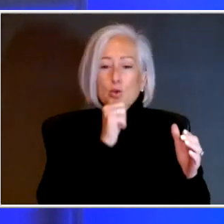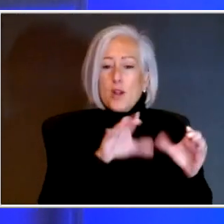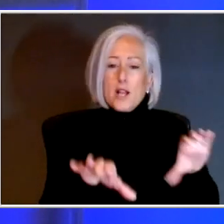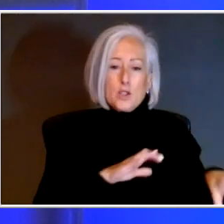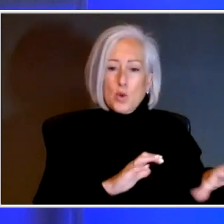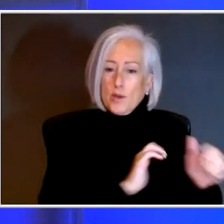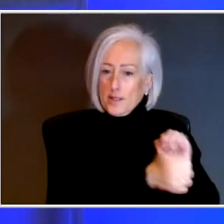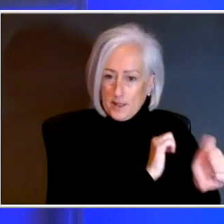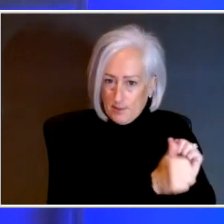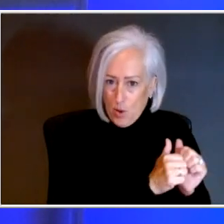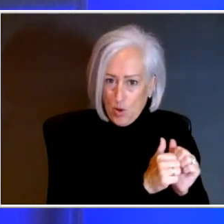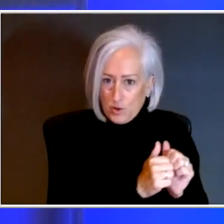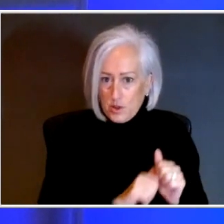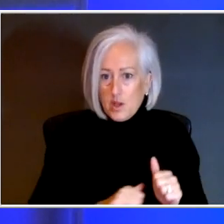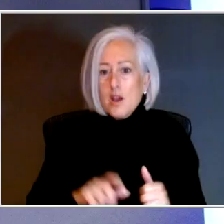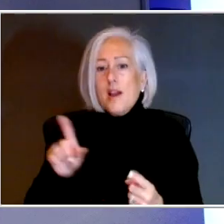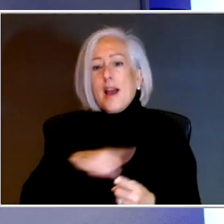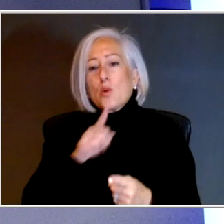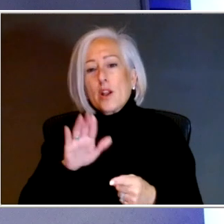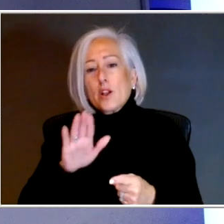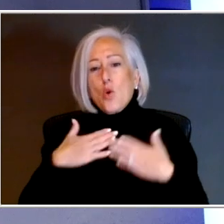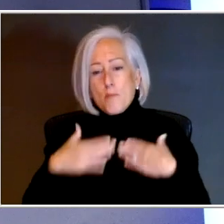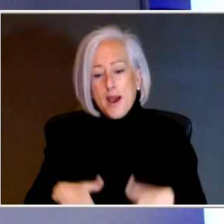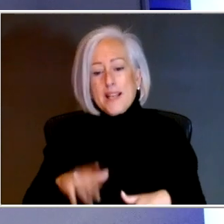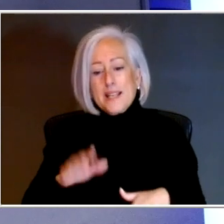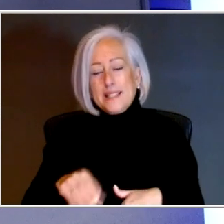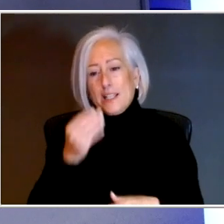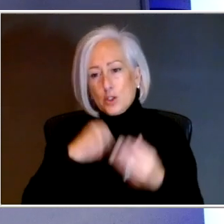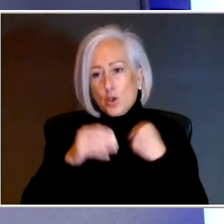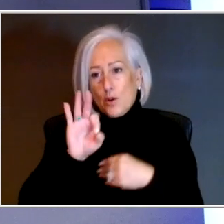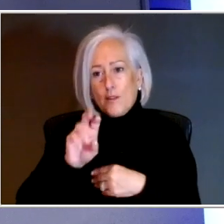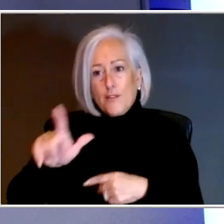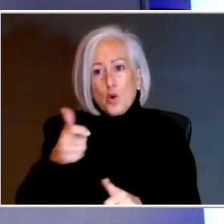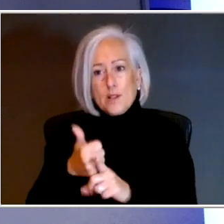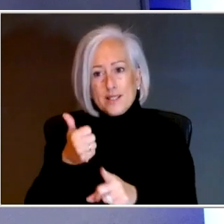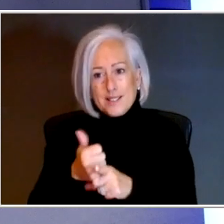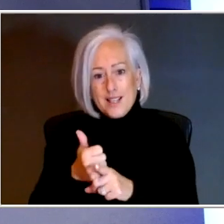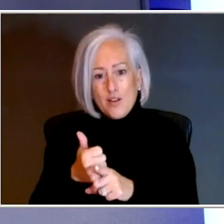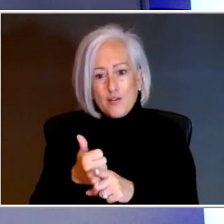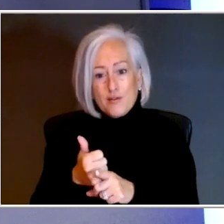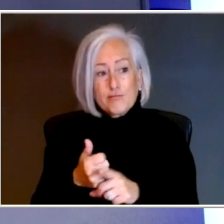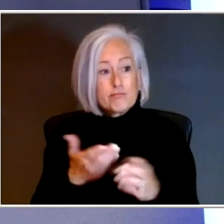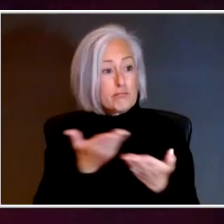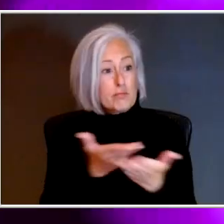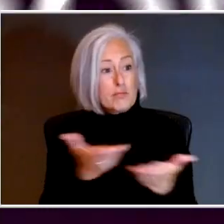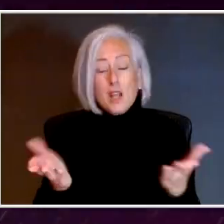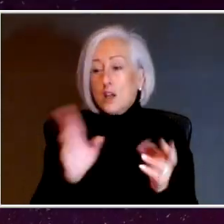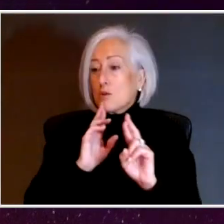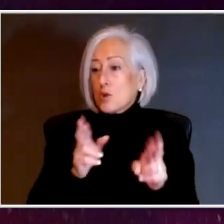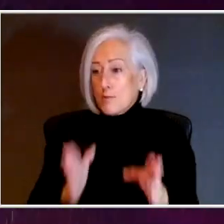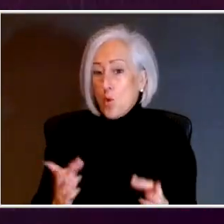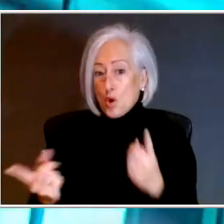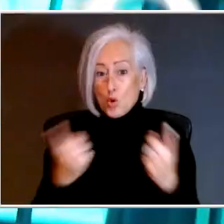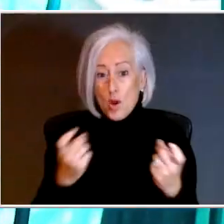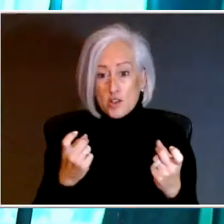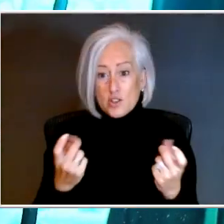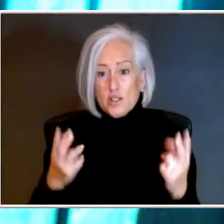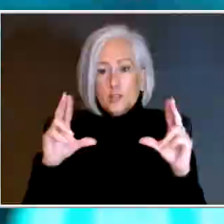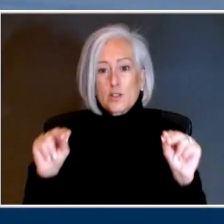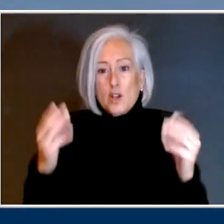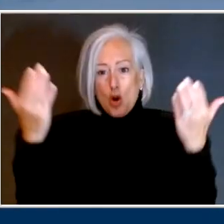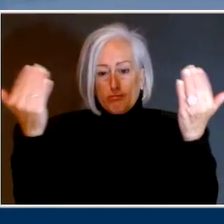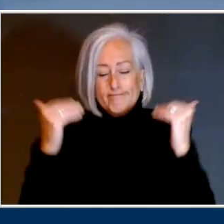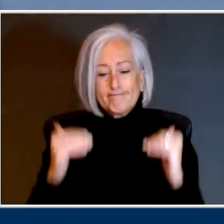needs to fuel itself in and out of season. Do we have any reporter questions on the line today? Let's get to our viewers. Here's